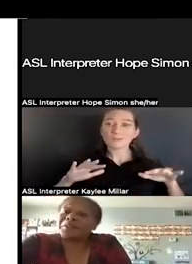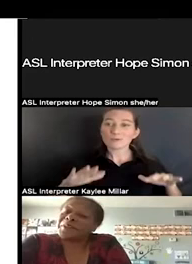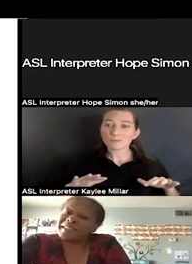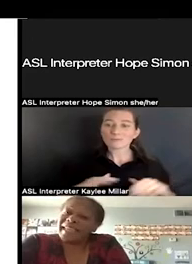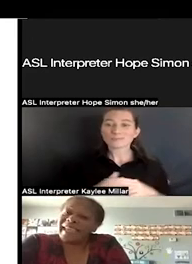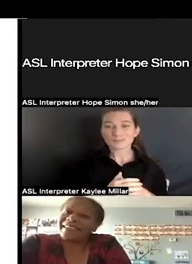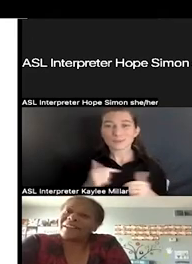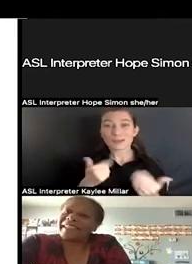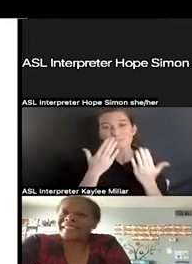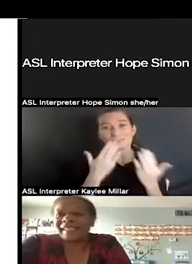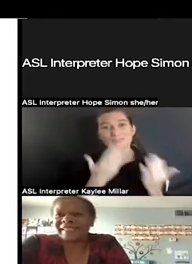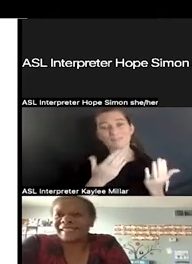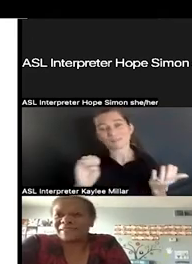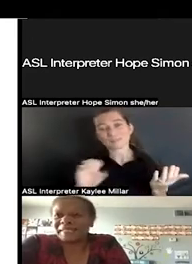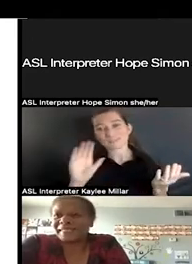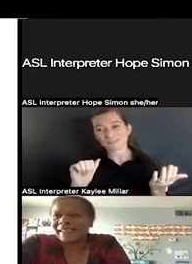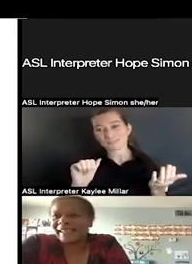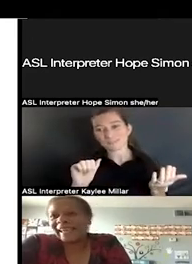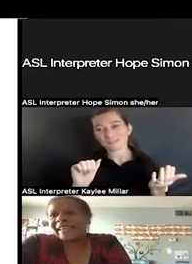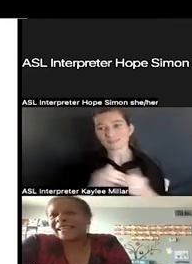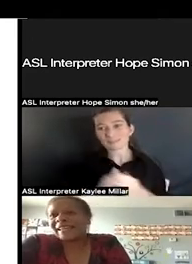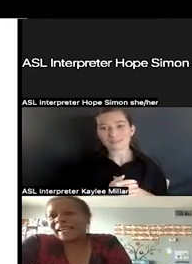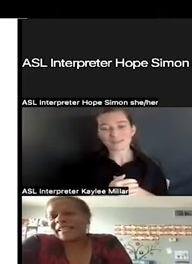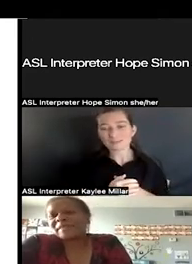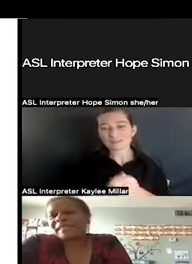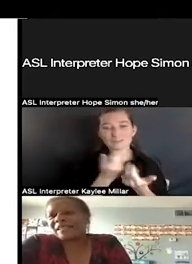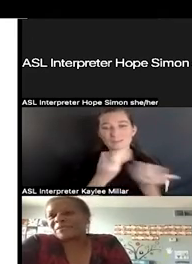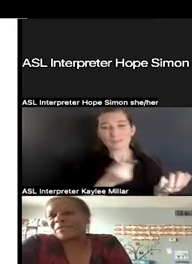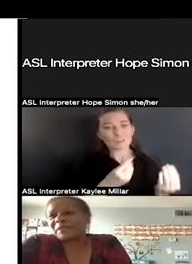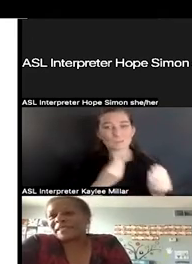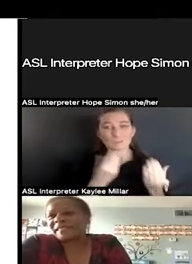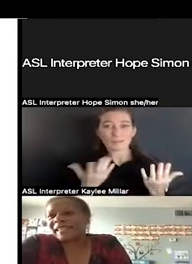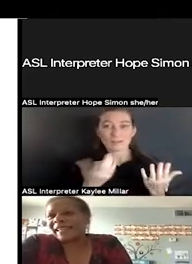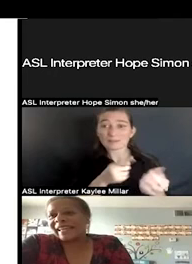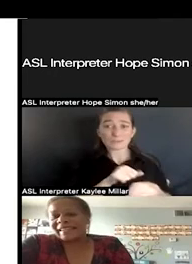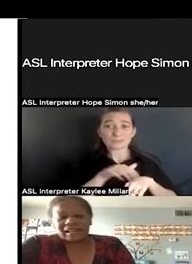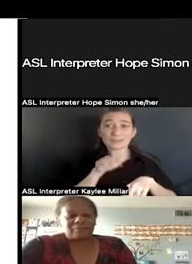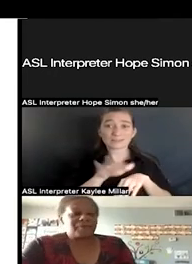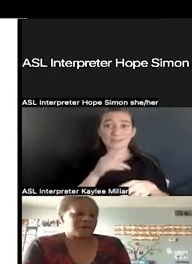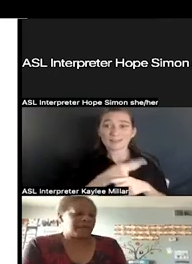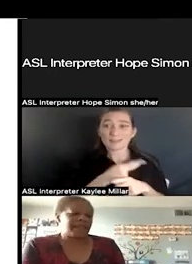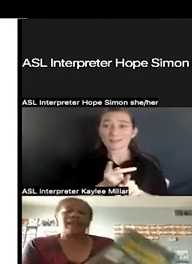thankful for ECA and all the incentives and other items they send for us. And